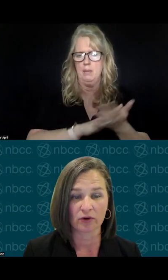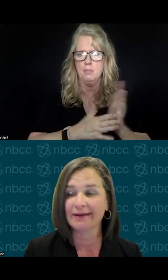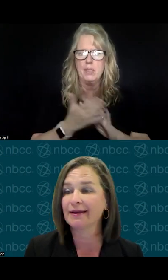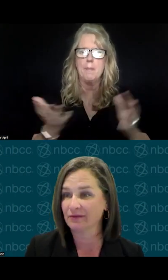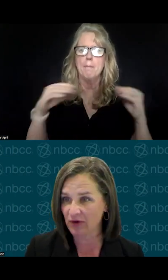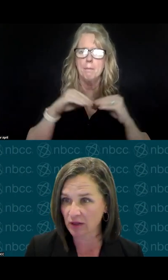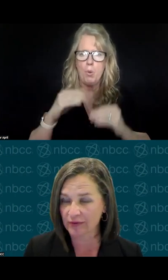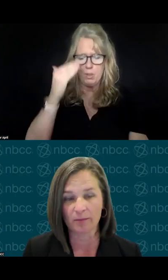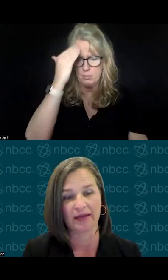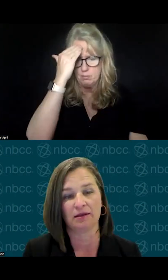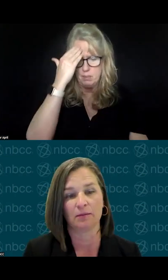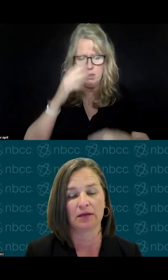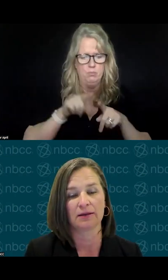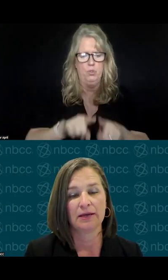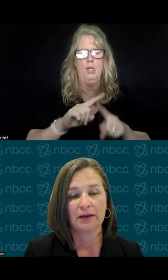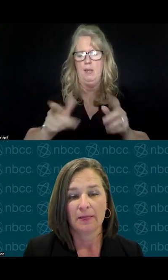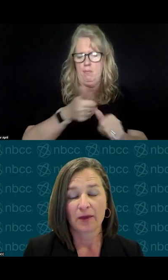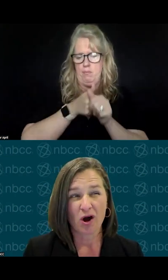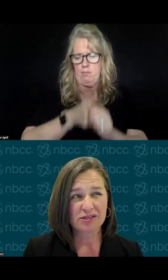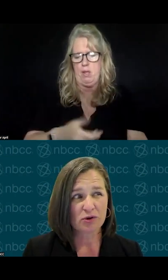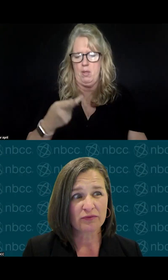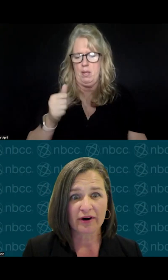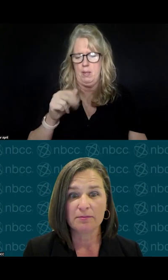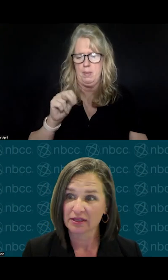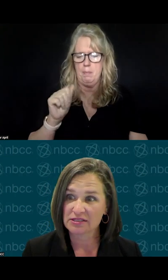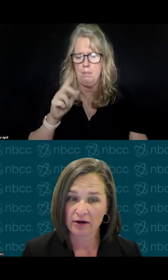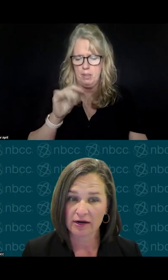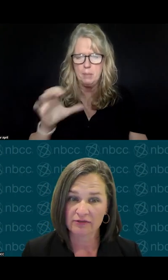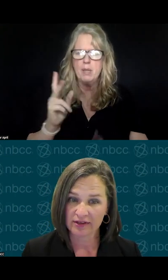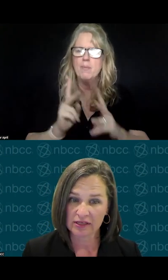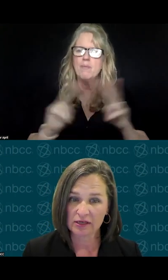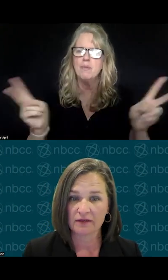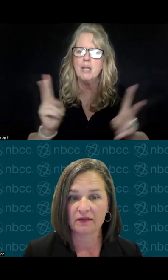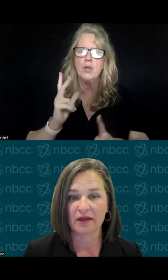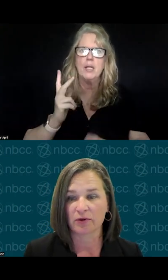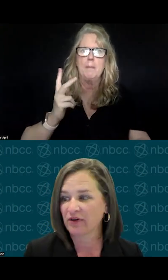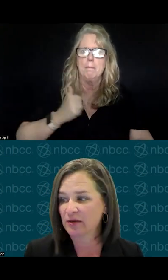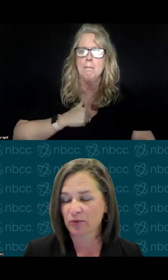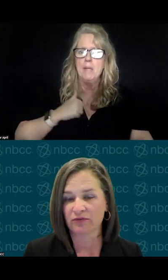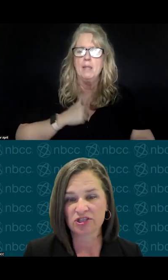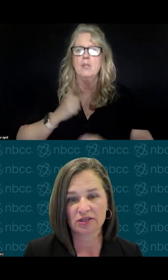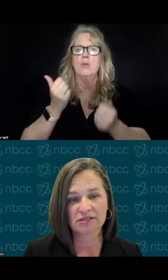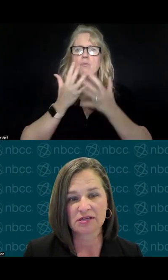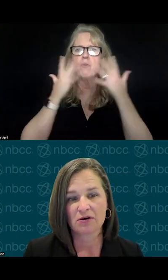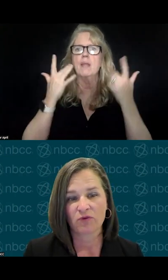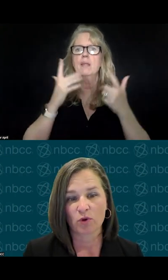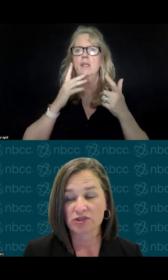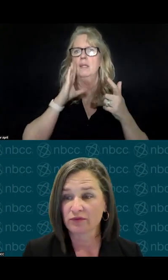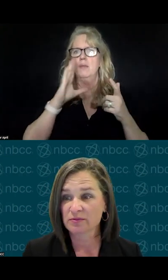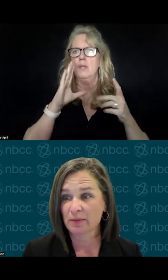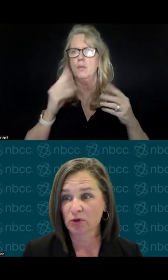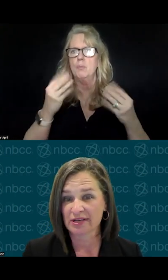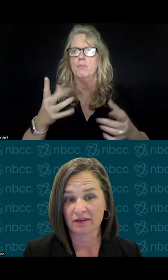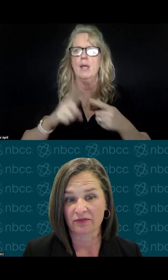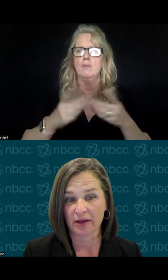apparent during and following the pandemic. They're also very military friendly in that they provide provisions for